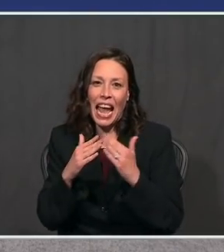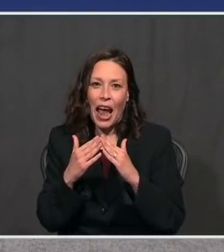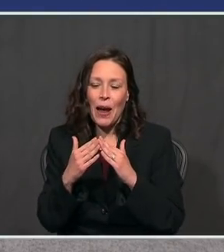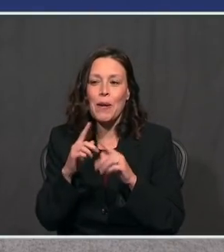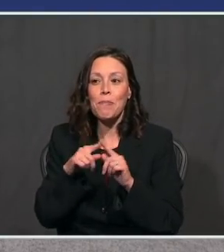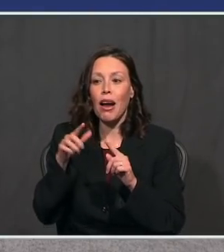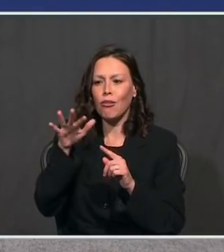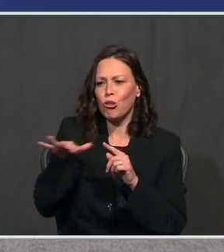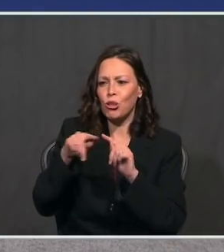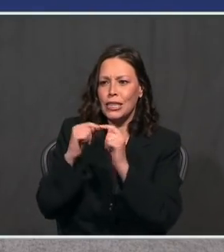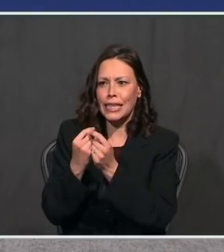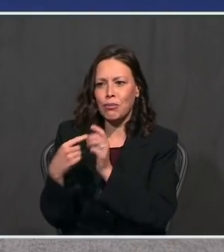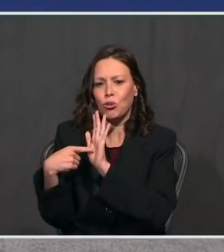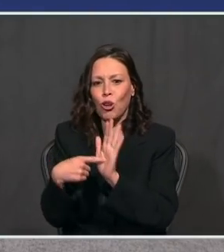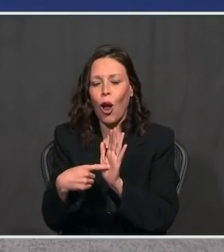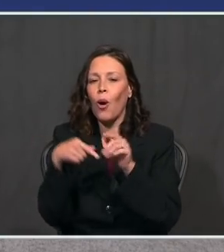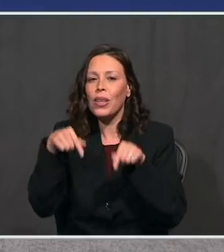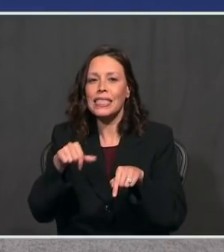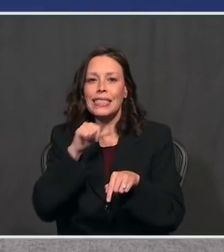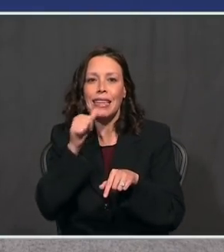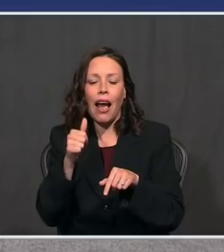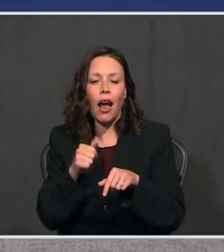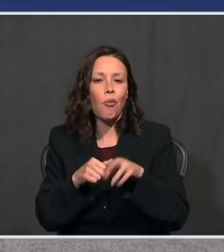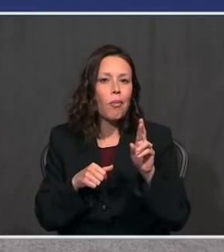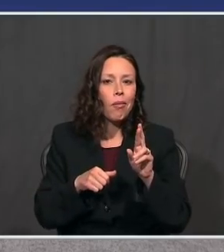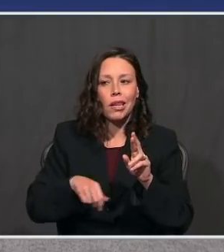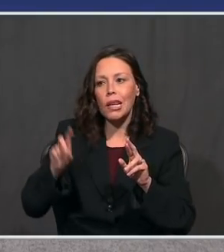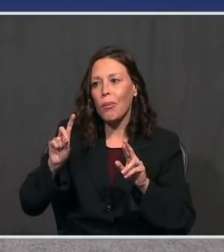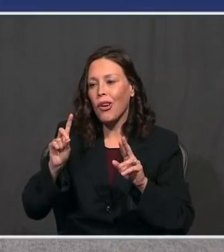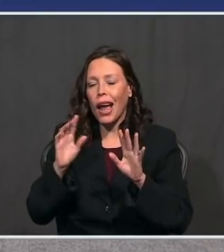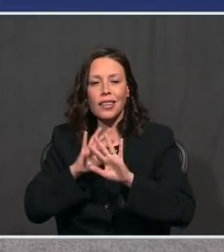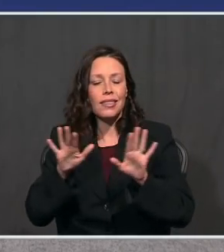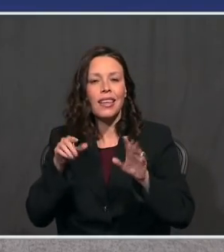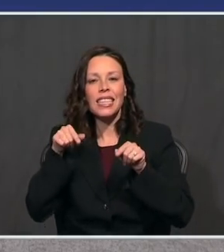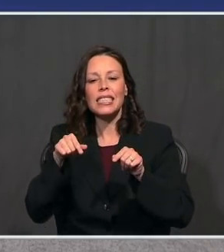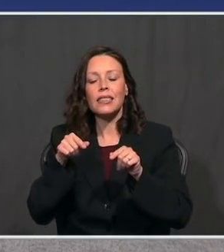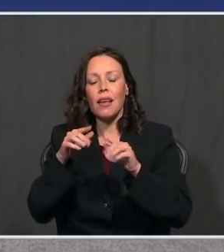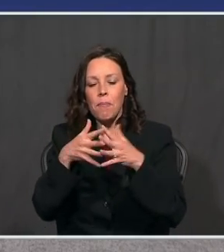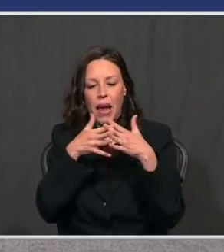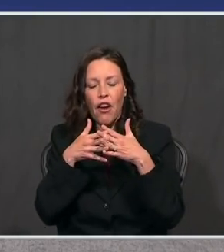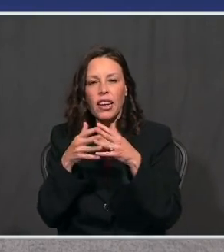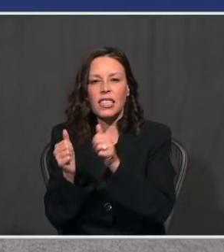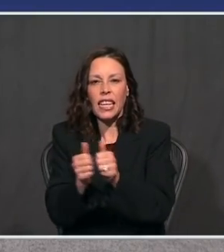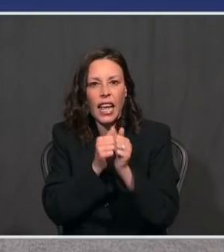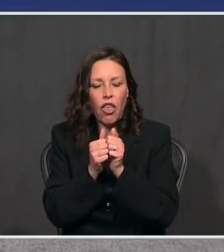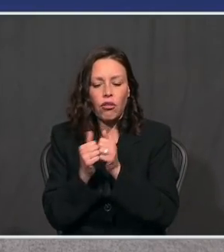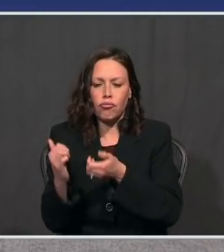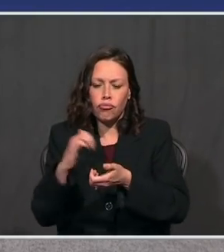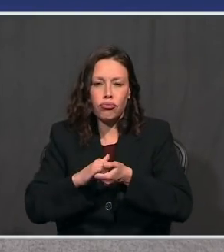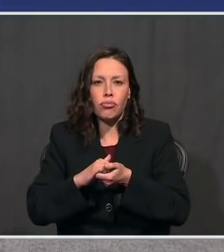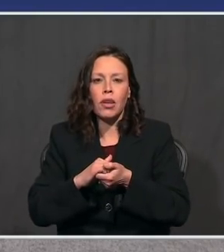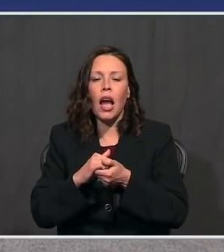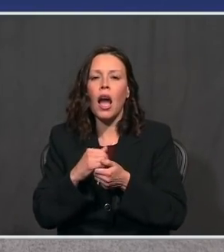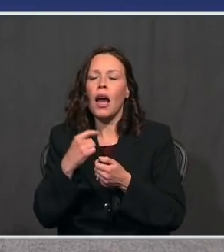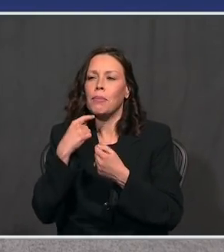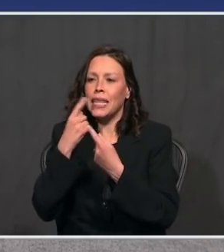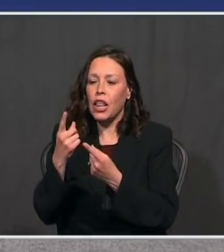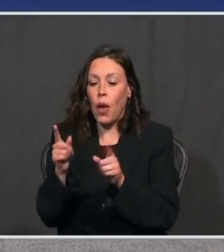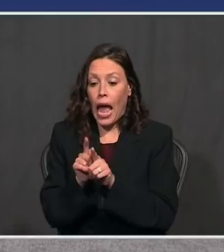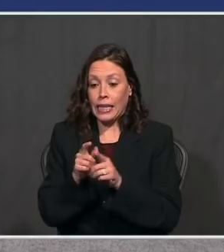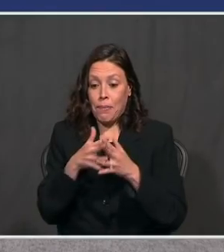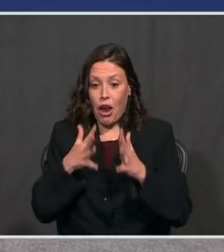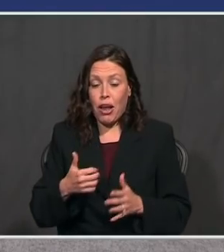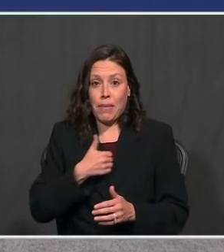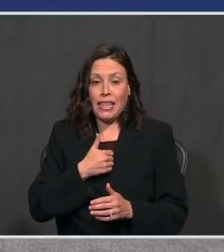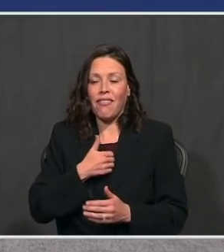and the group here show that this is not a partisan effort. It's an American effort. And so as an American, I want to really say how much I appreciate all your